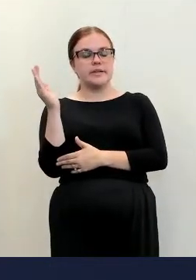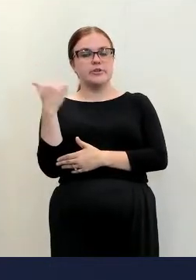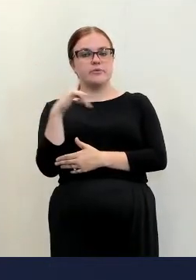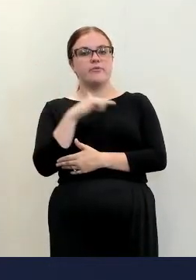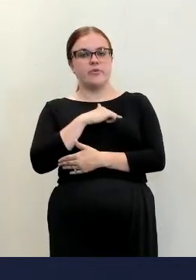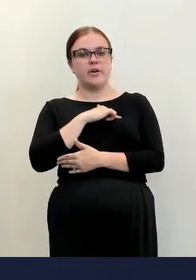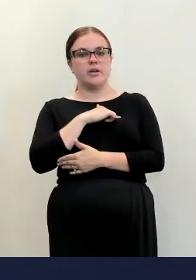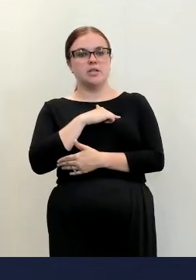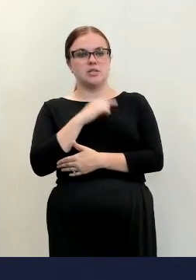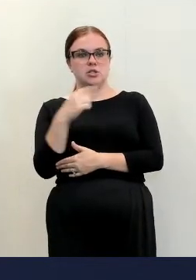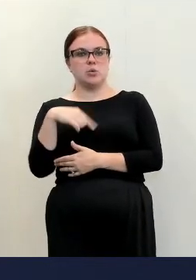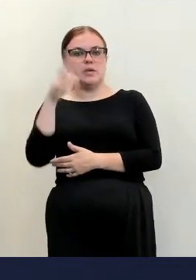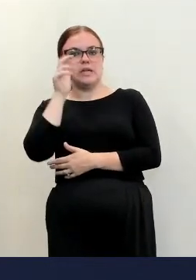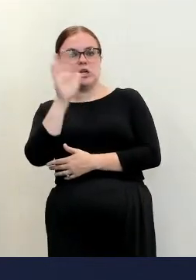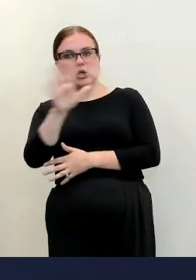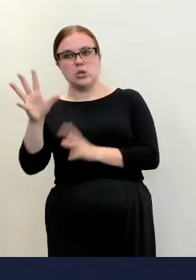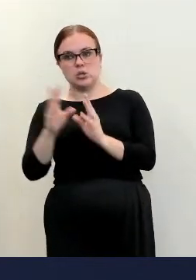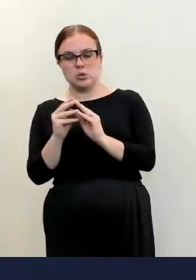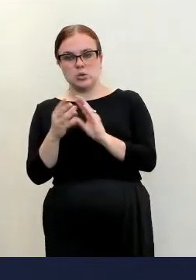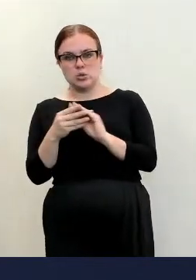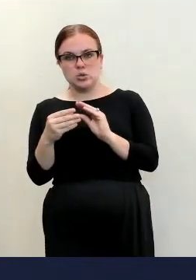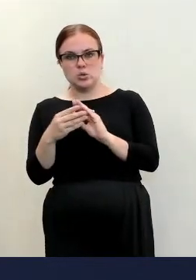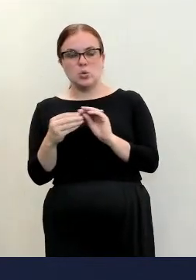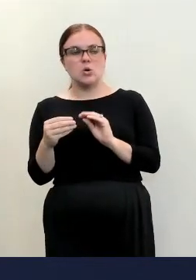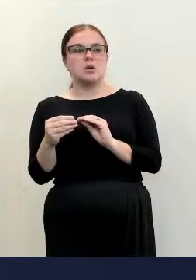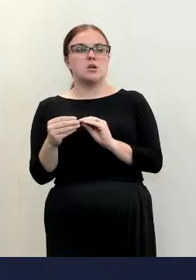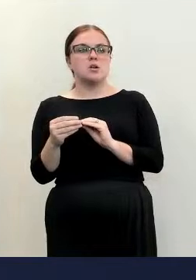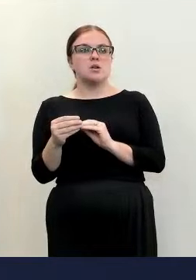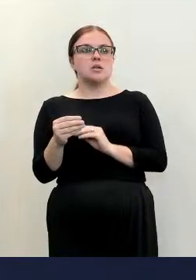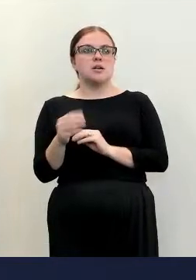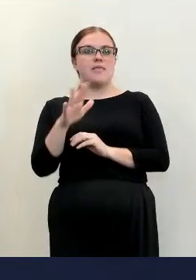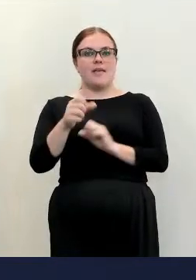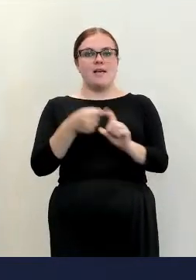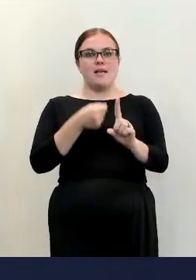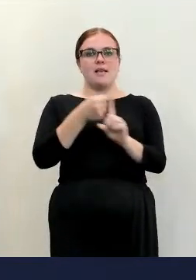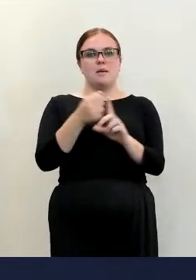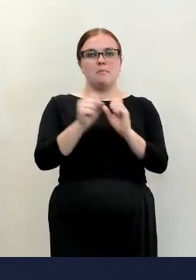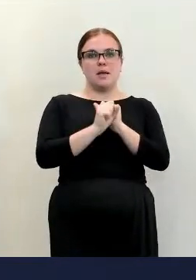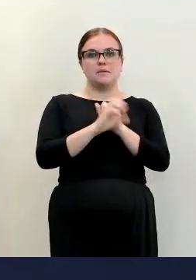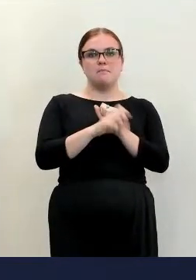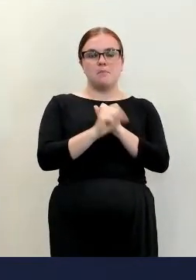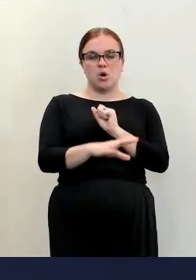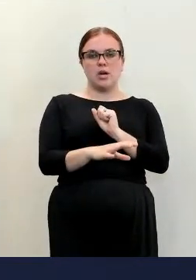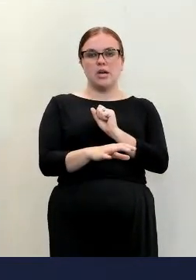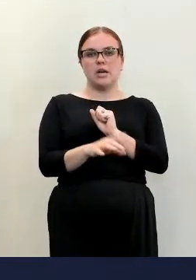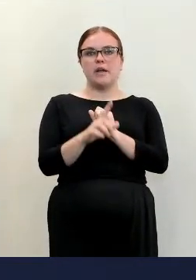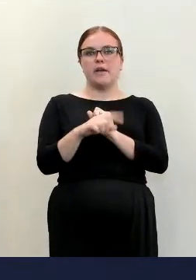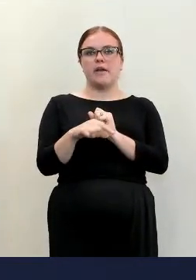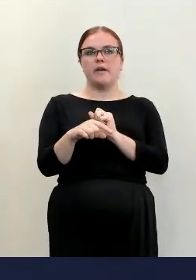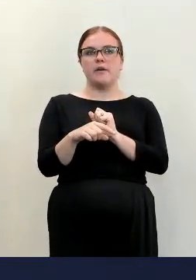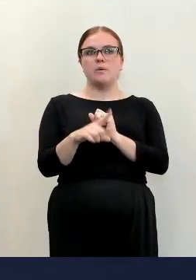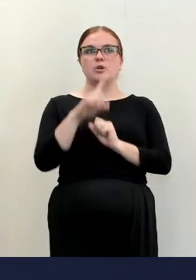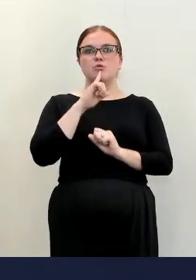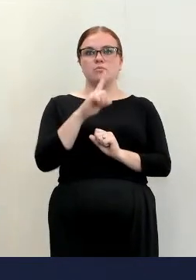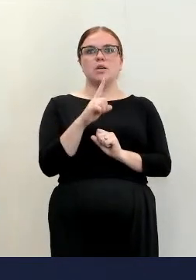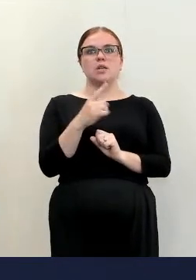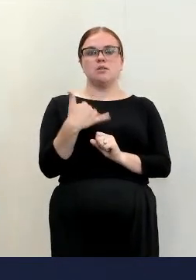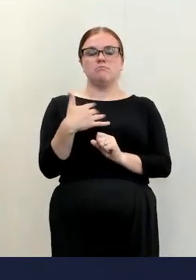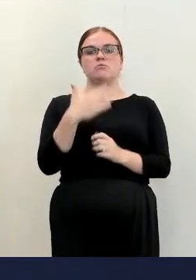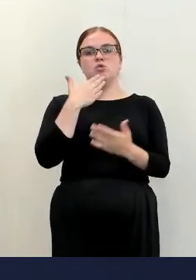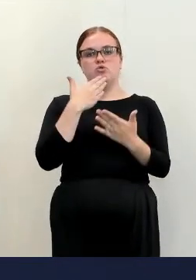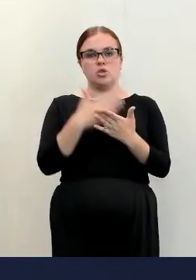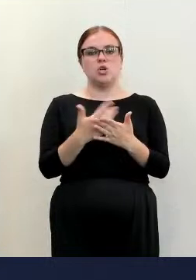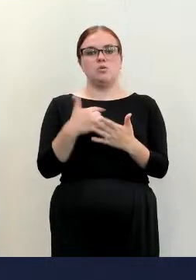so we can hear their story, and that Impact Marketing's presentation was really solid, and we felt